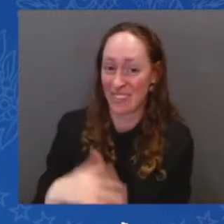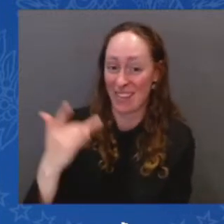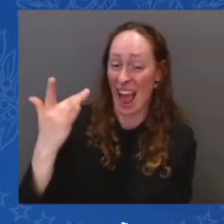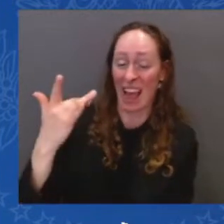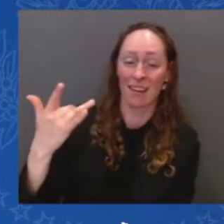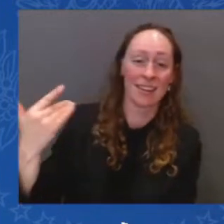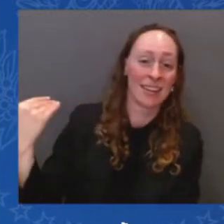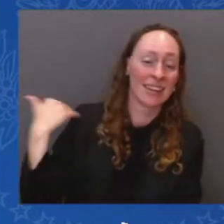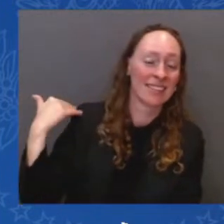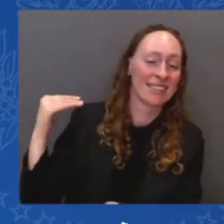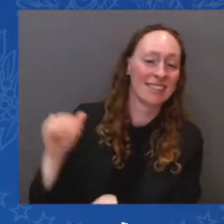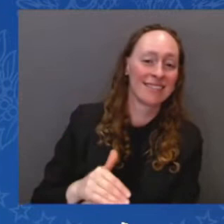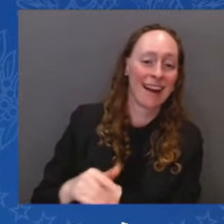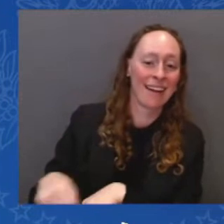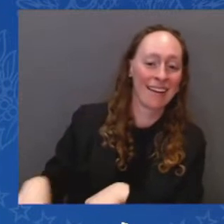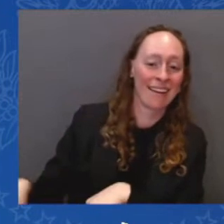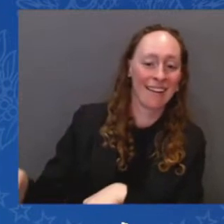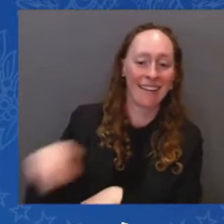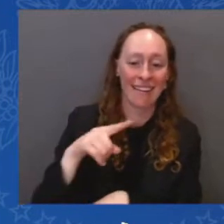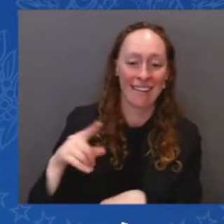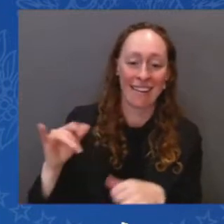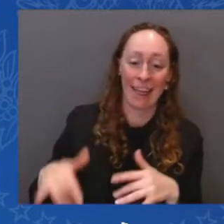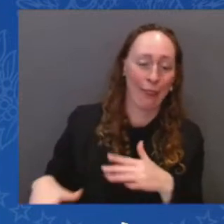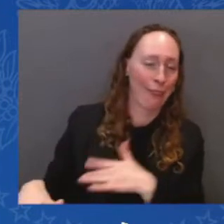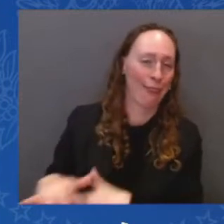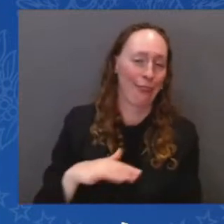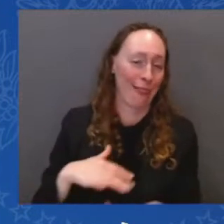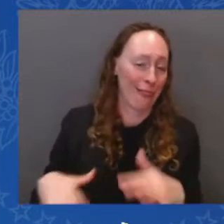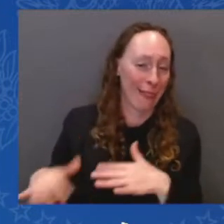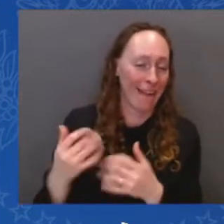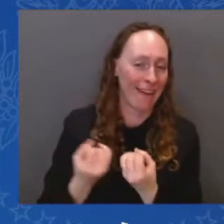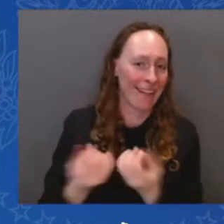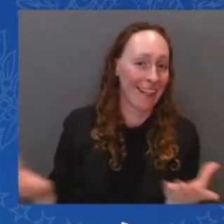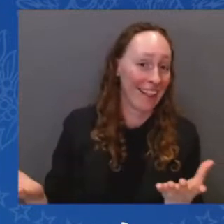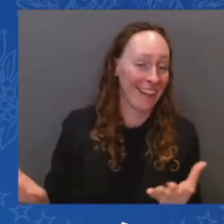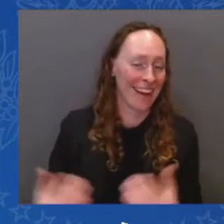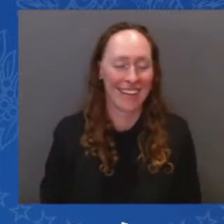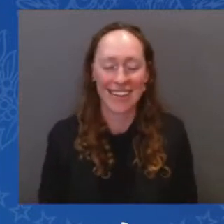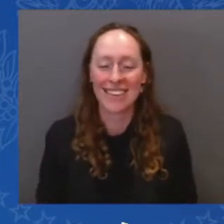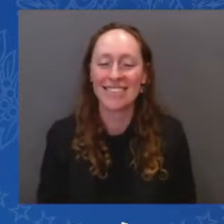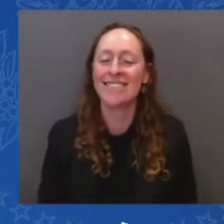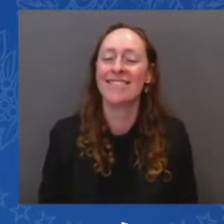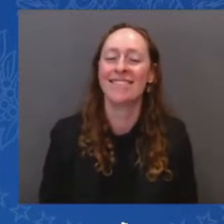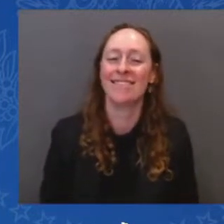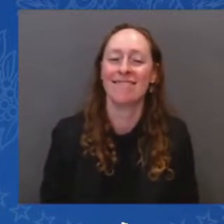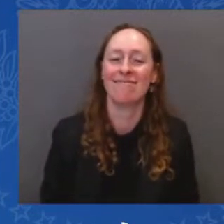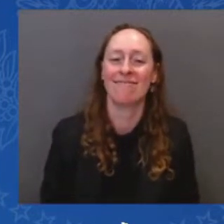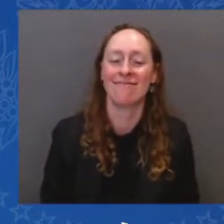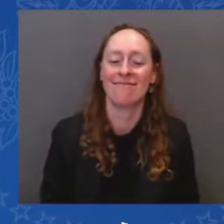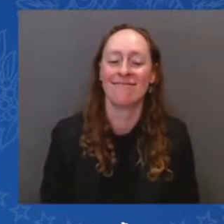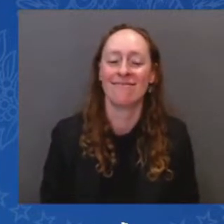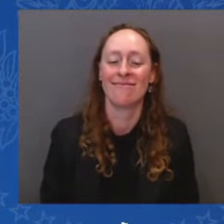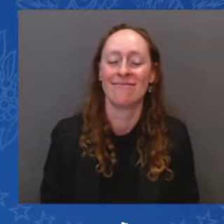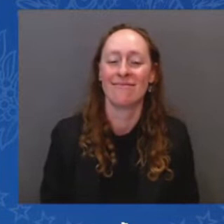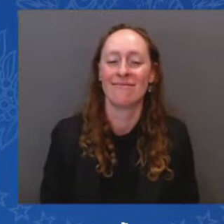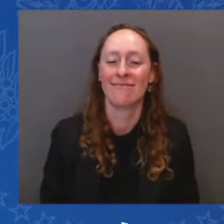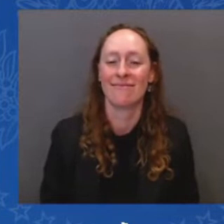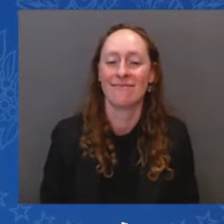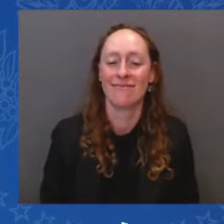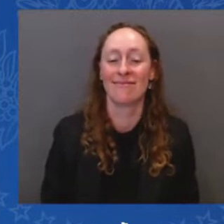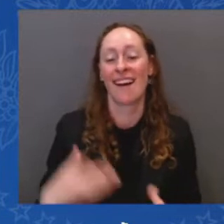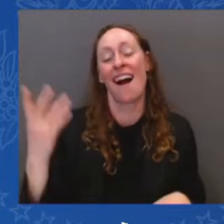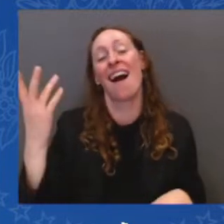and of course, my actual family deserves my greatest and deepest gratitude. I was blessed with